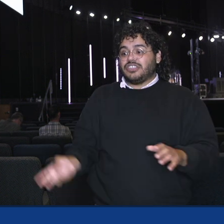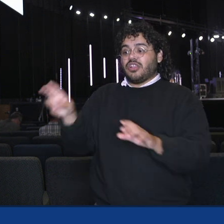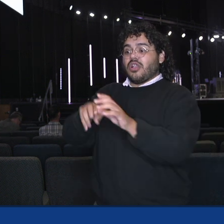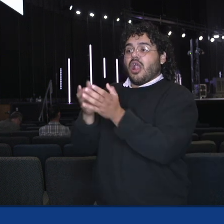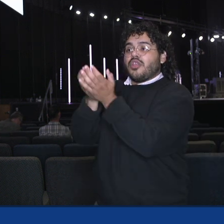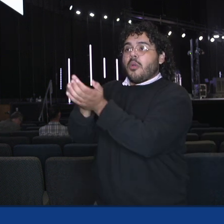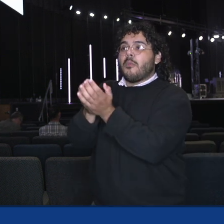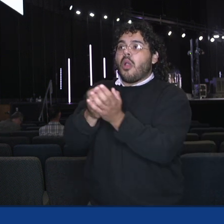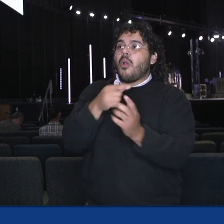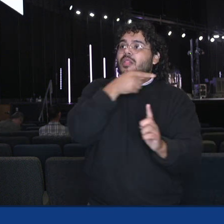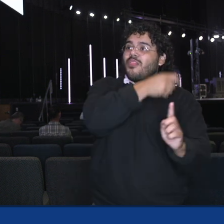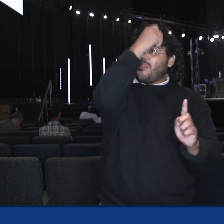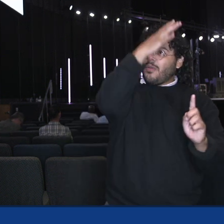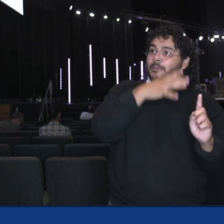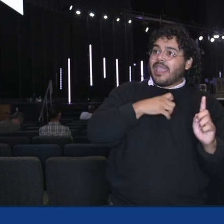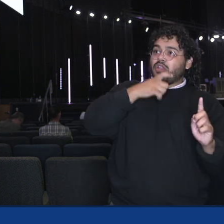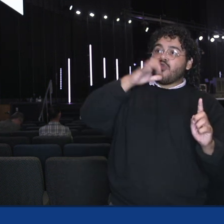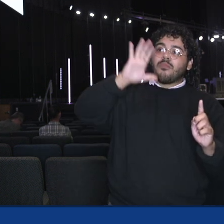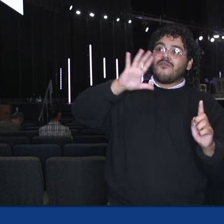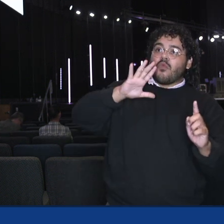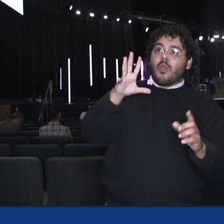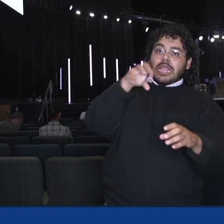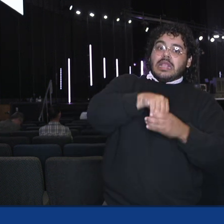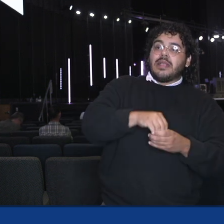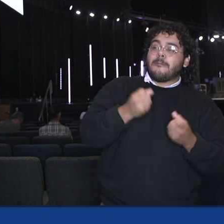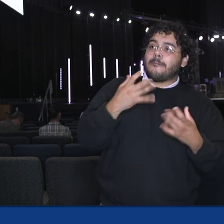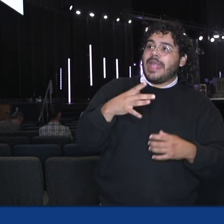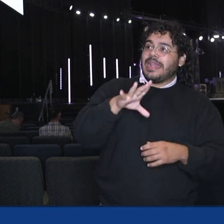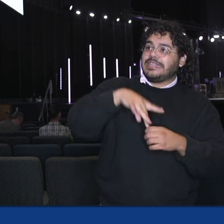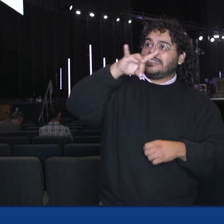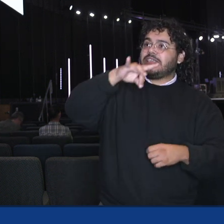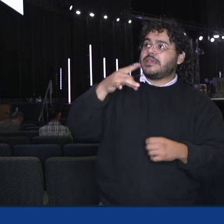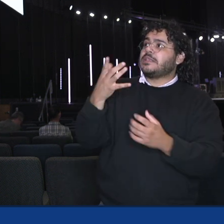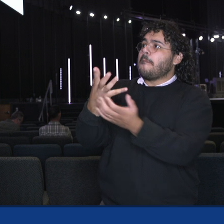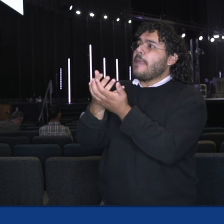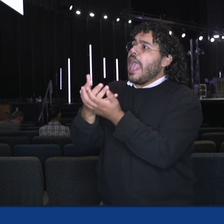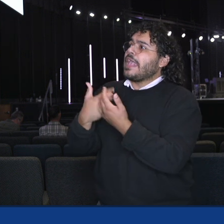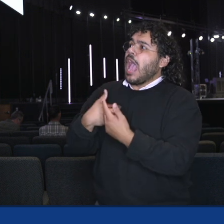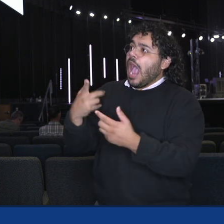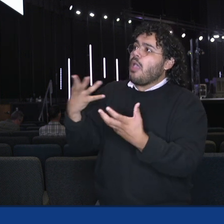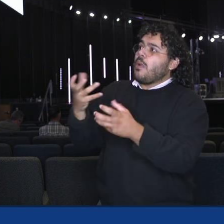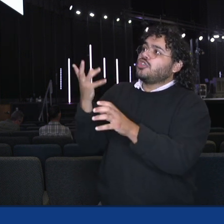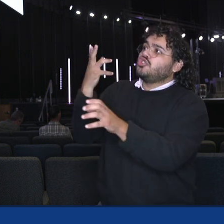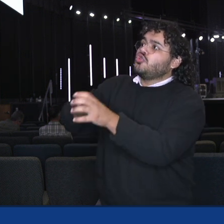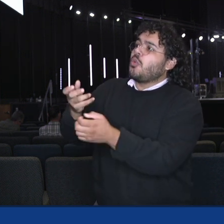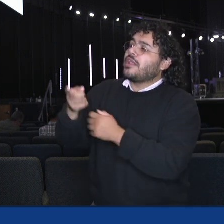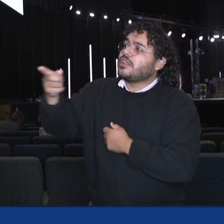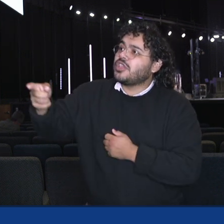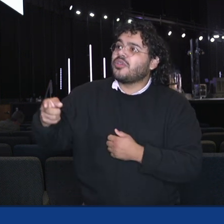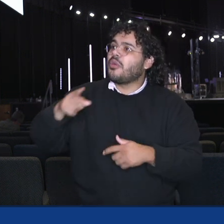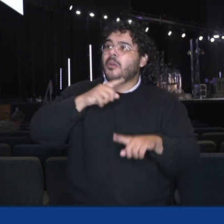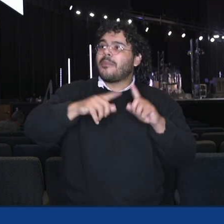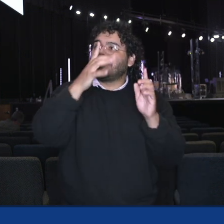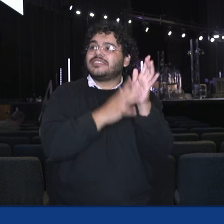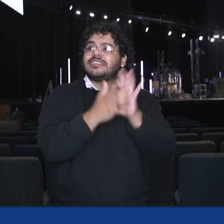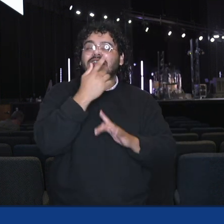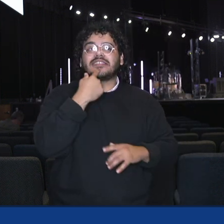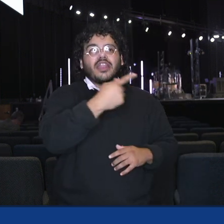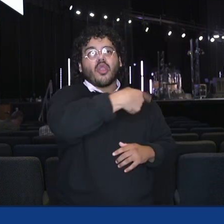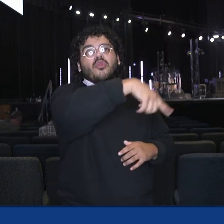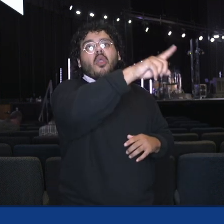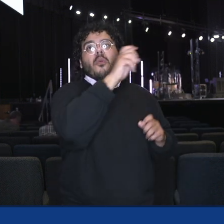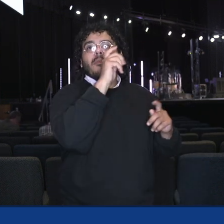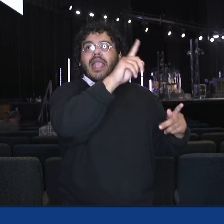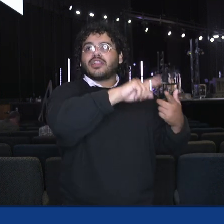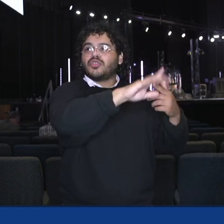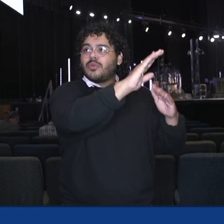go home to your own people, tell them your story, what the master did, how he had mercy on you. The man went back and began to